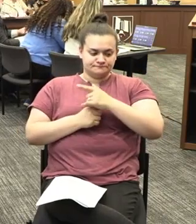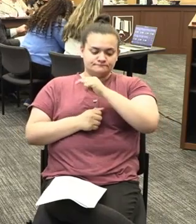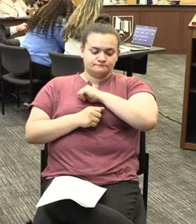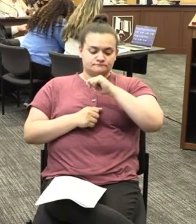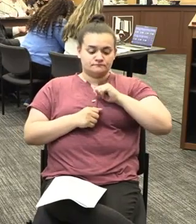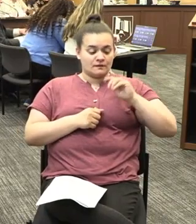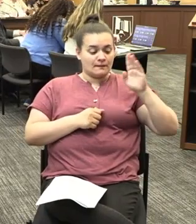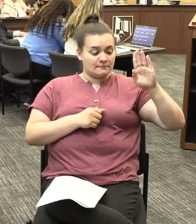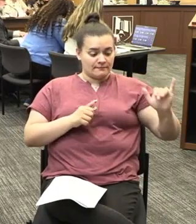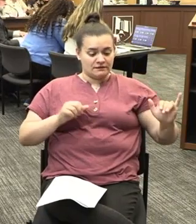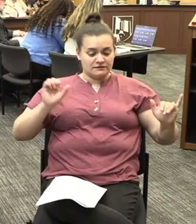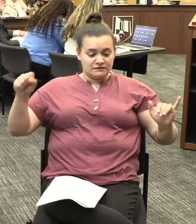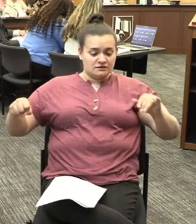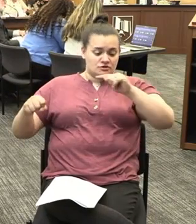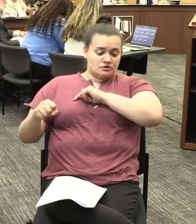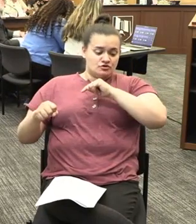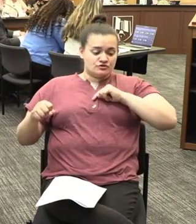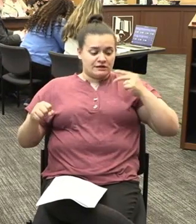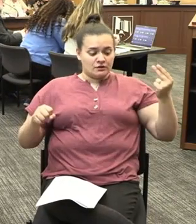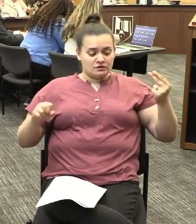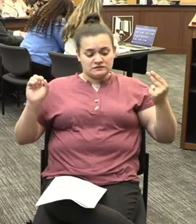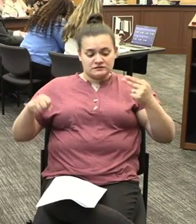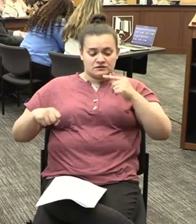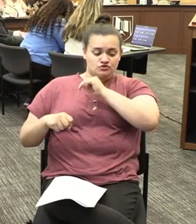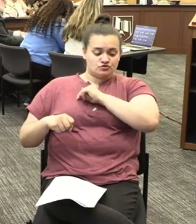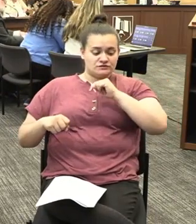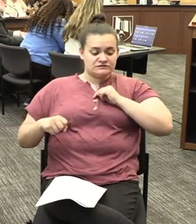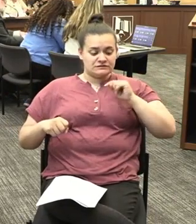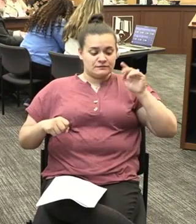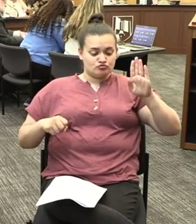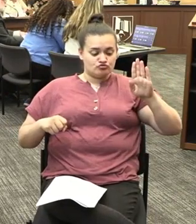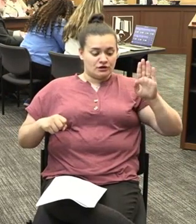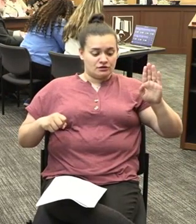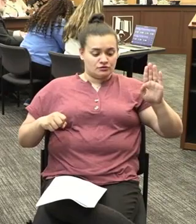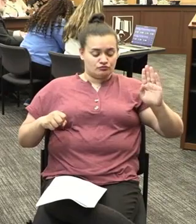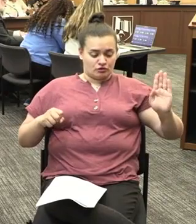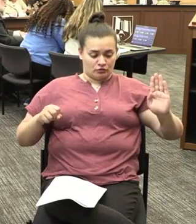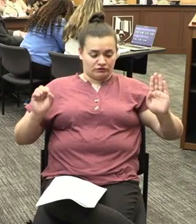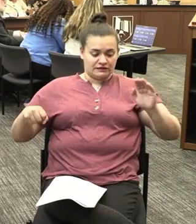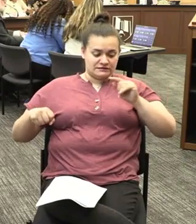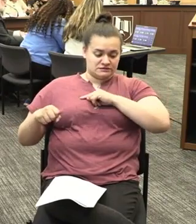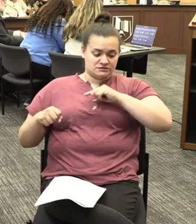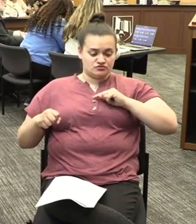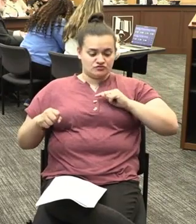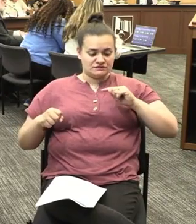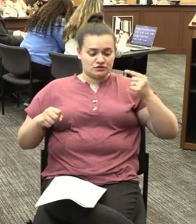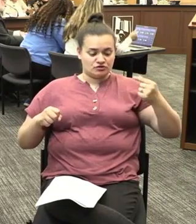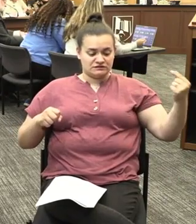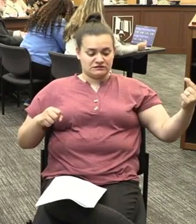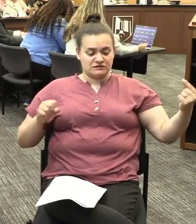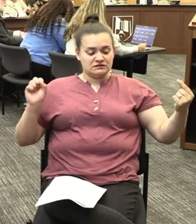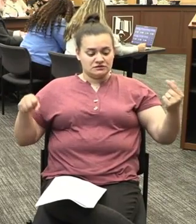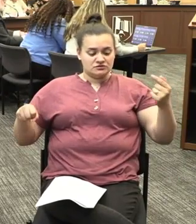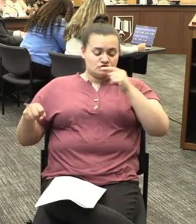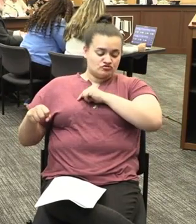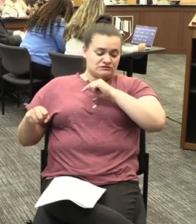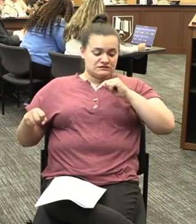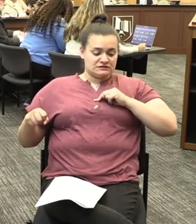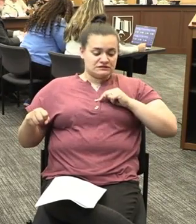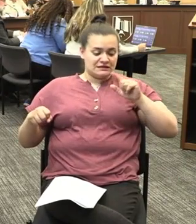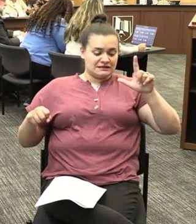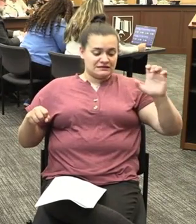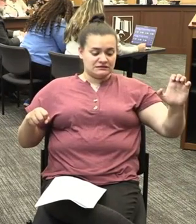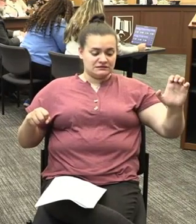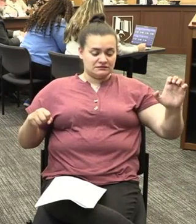Trustee Bottomley. Yes. Trustee Harris. Yes. Trustee Broderick. Yes. Trustee Garcia again. Yes. Trustee